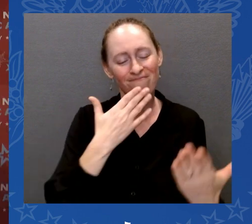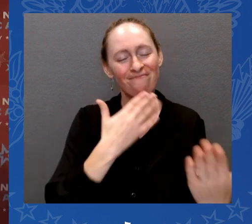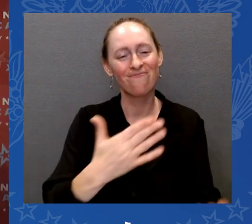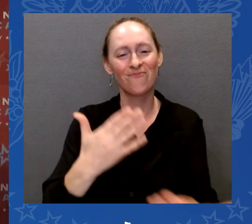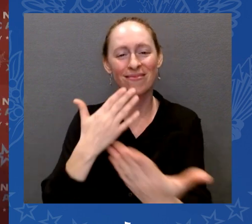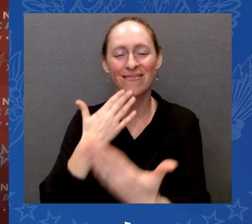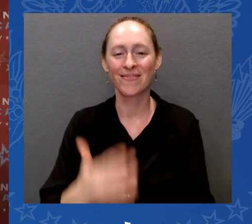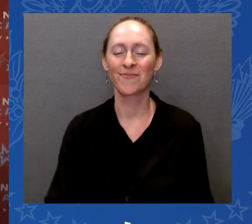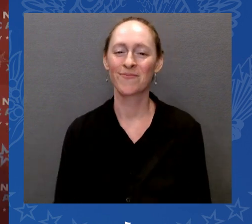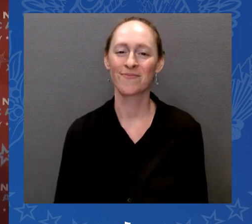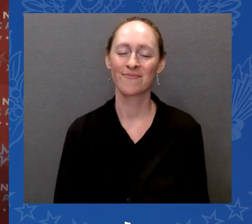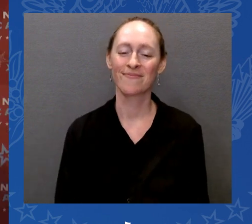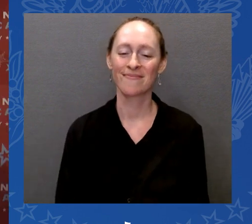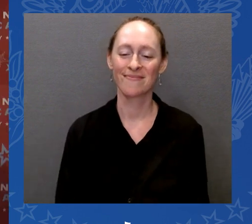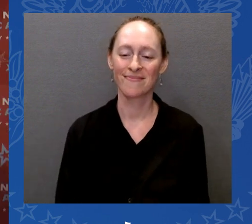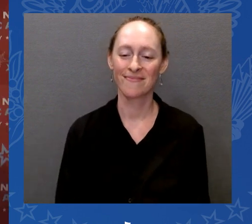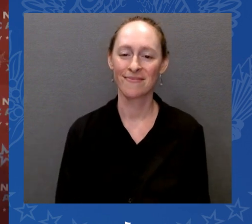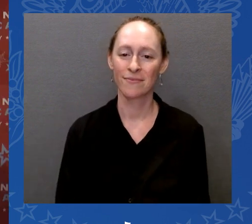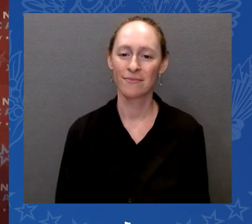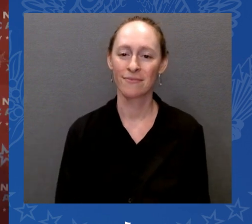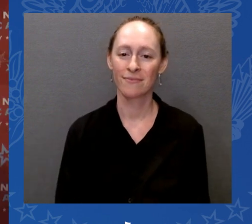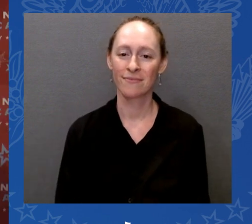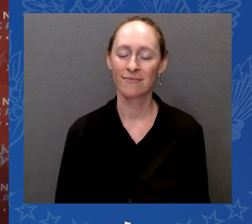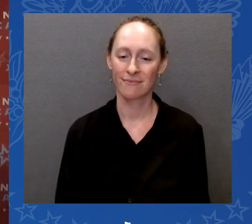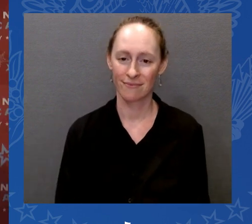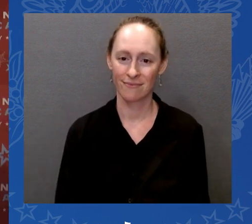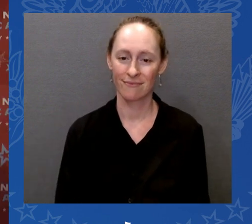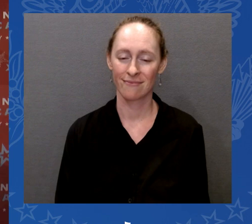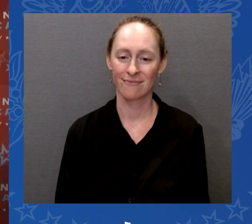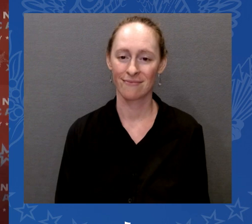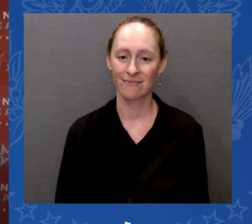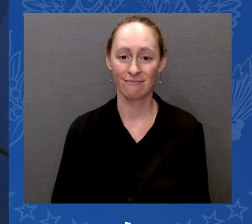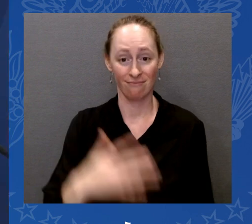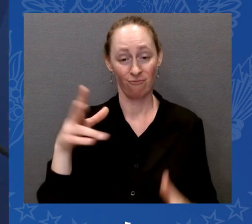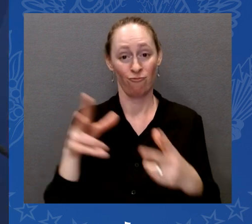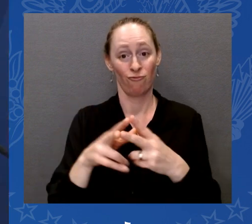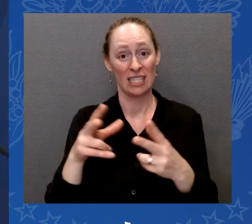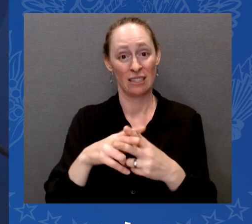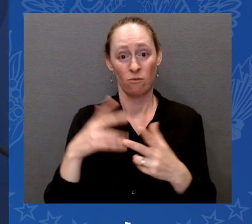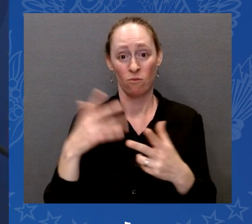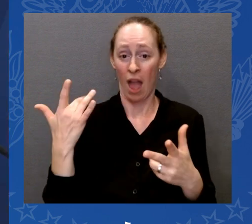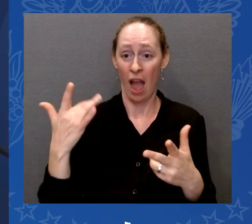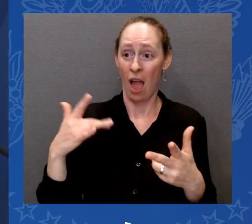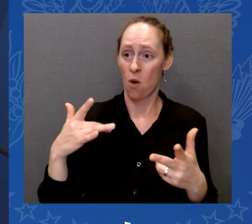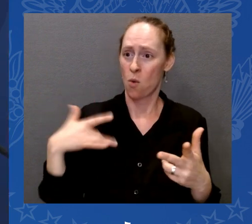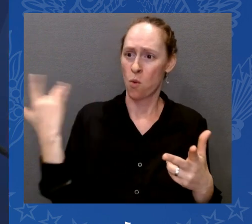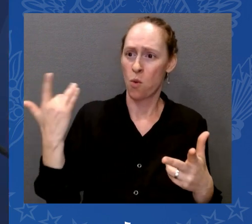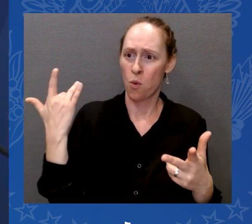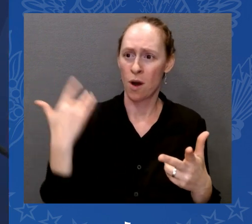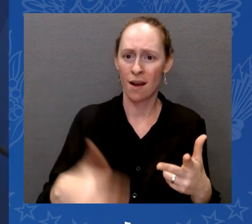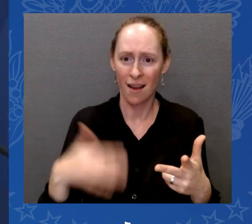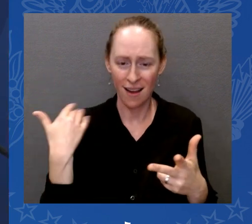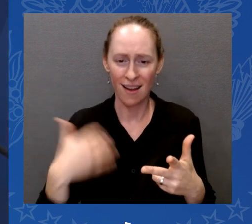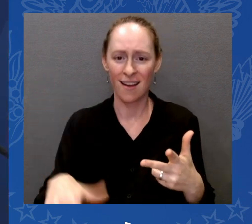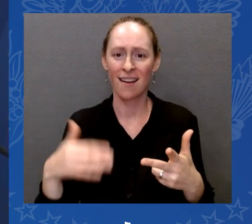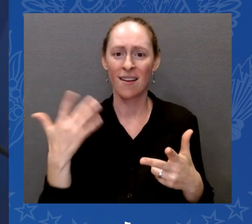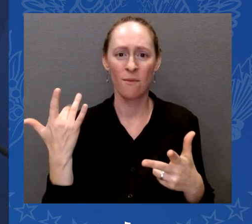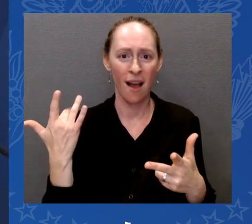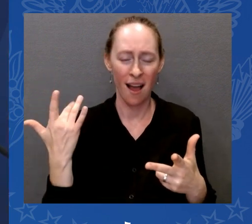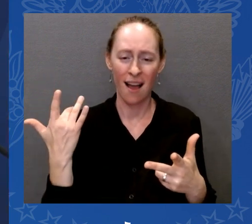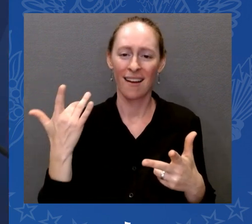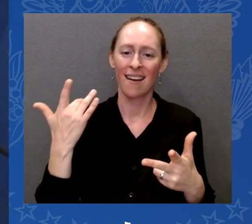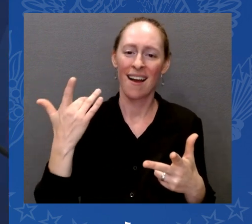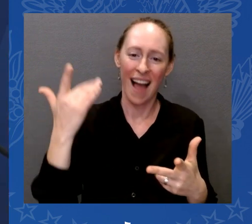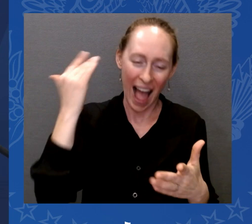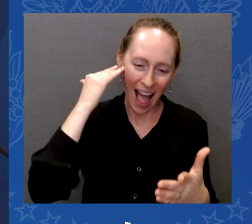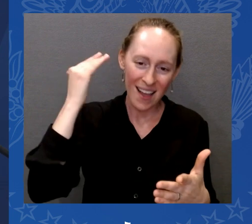Now, there are 3 reasons why this is a big deal. And I won't use the word that the president likes, but it's a big deal. And it's a big